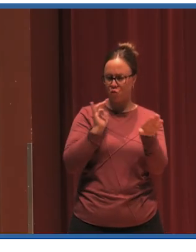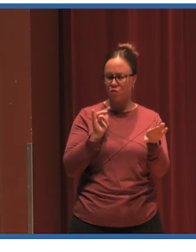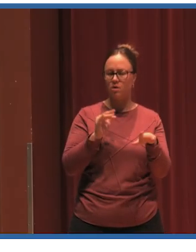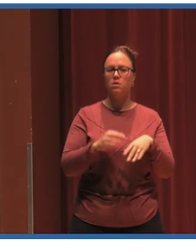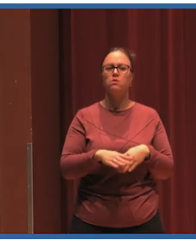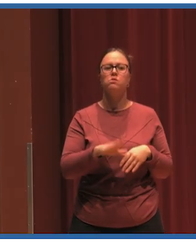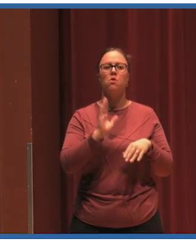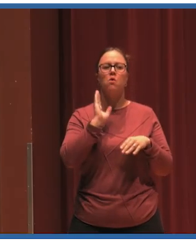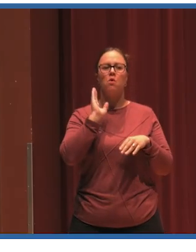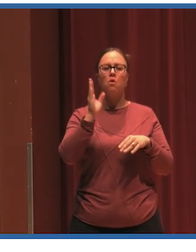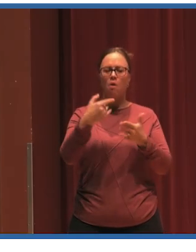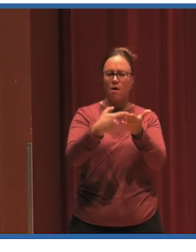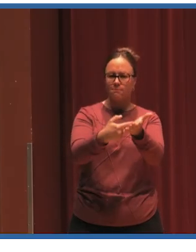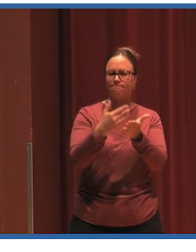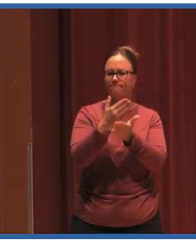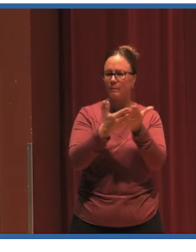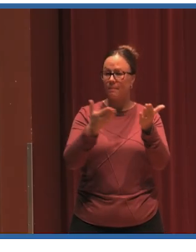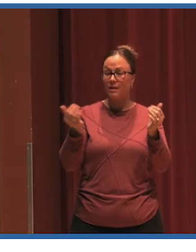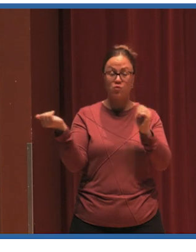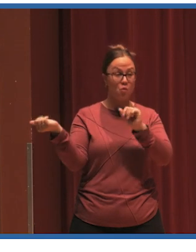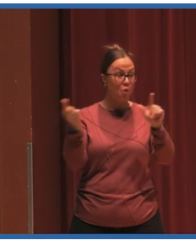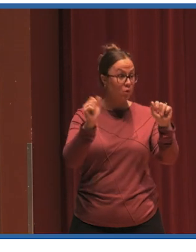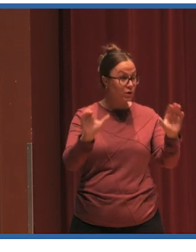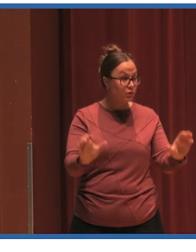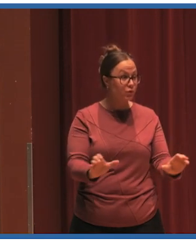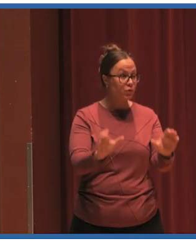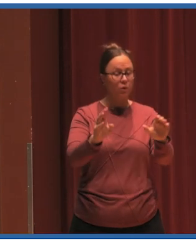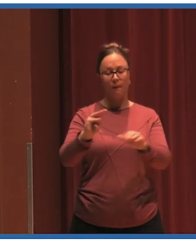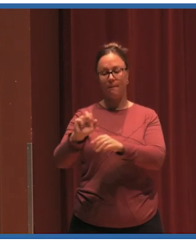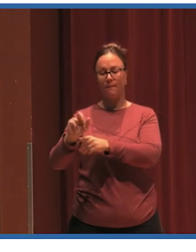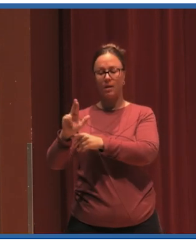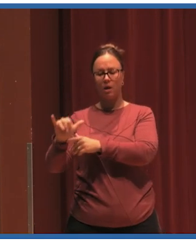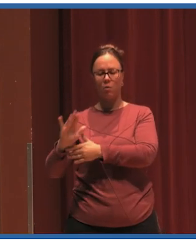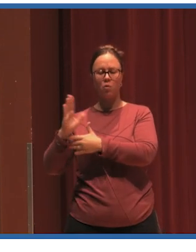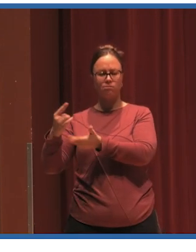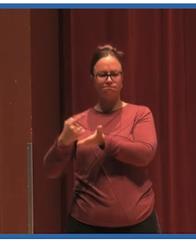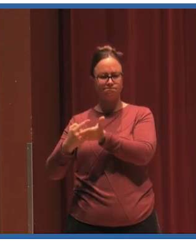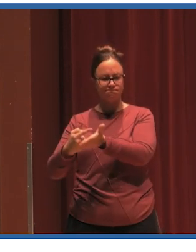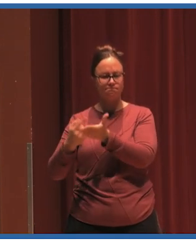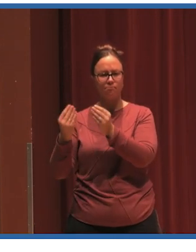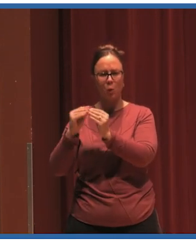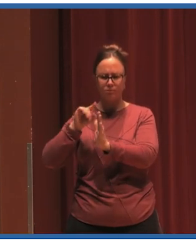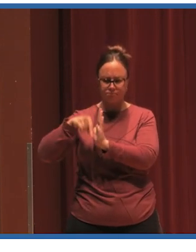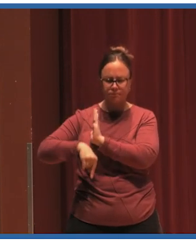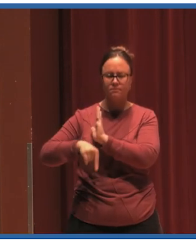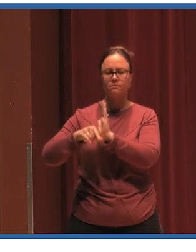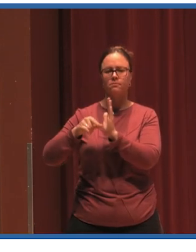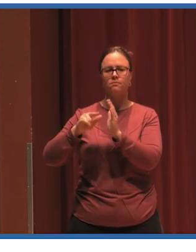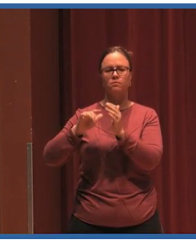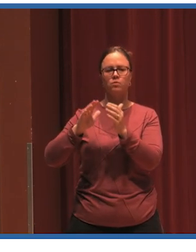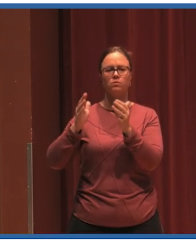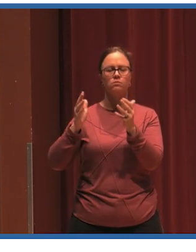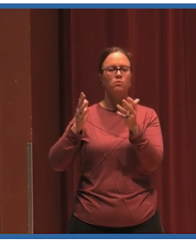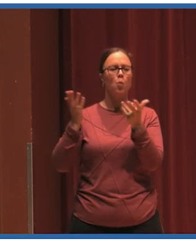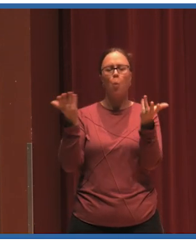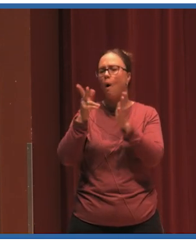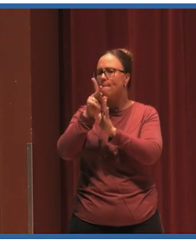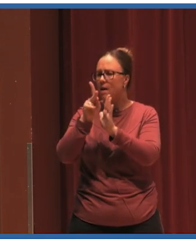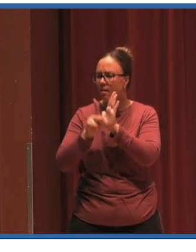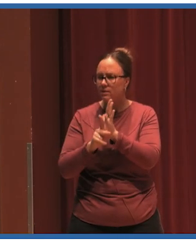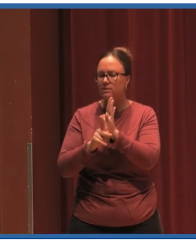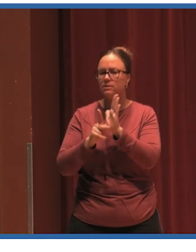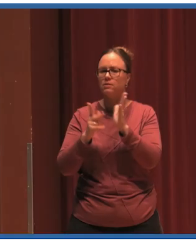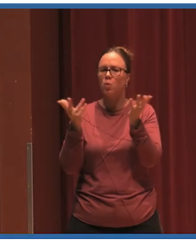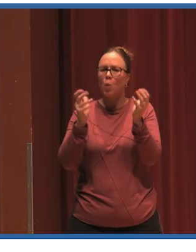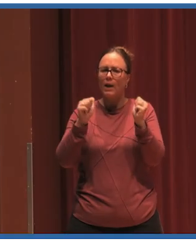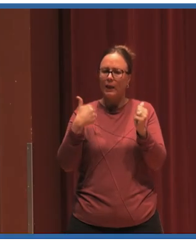of those things we all can do, and then Mary will also be sharing more on, like what she was saying, what are the things collectively, or what are the policy steps that